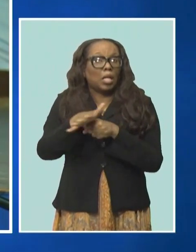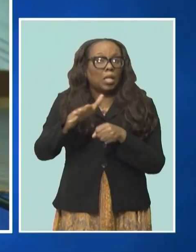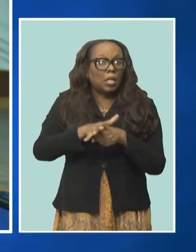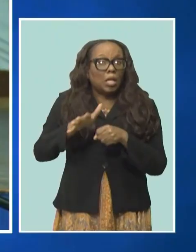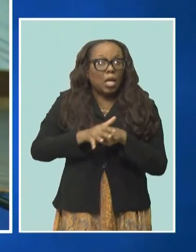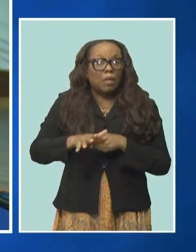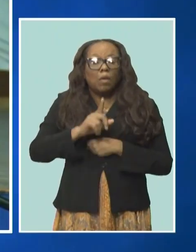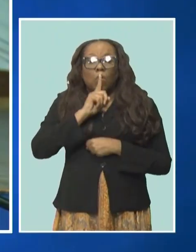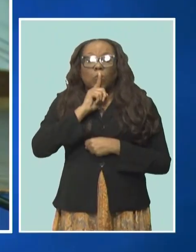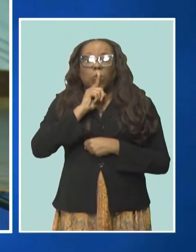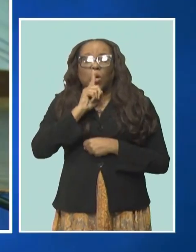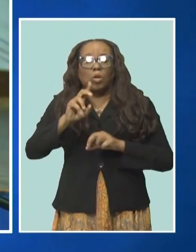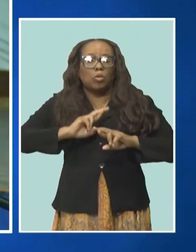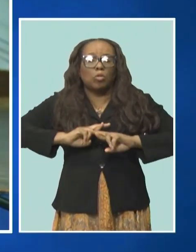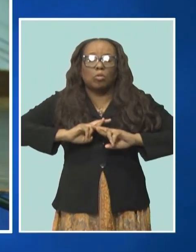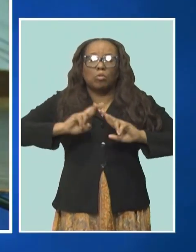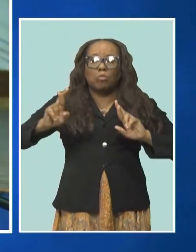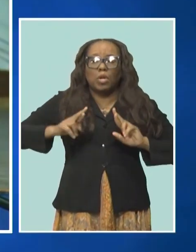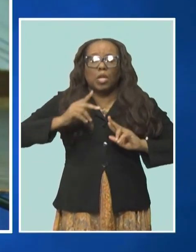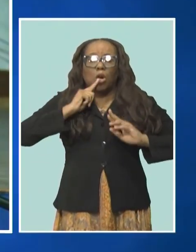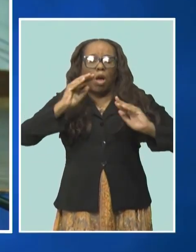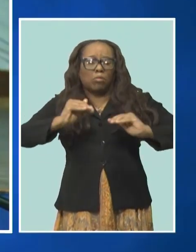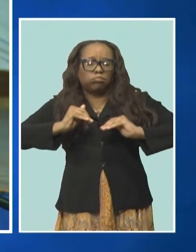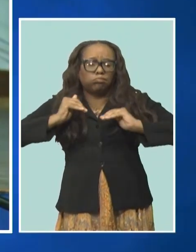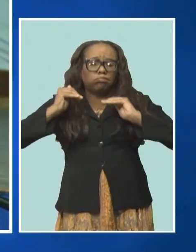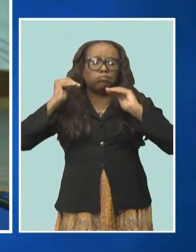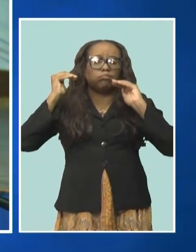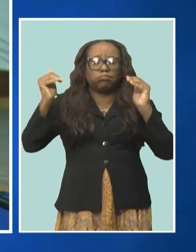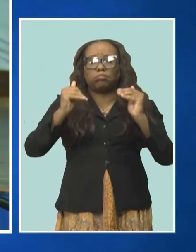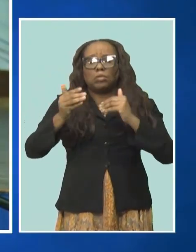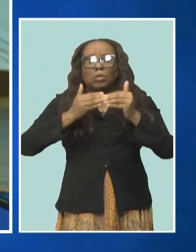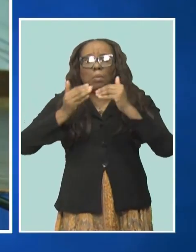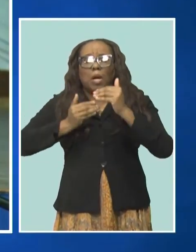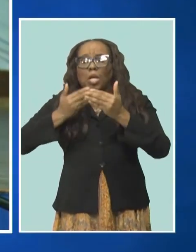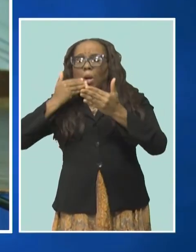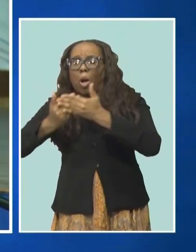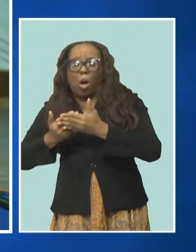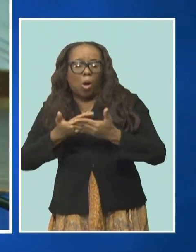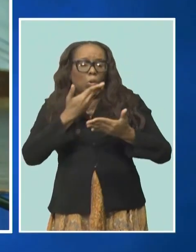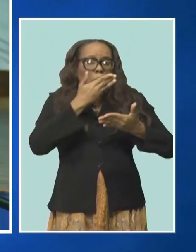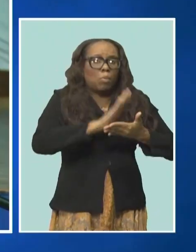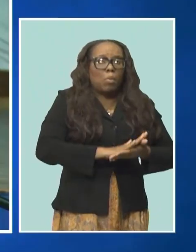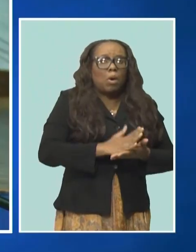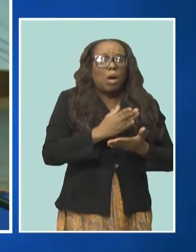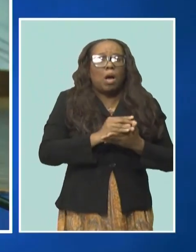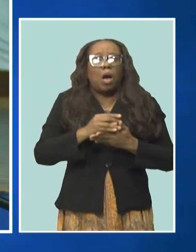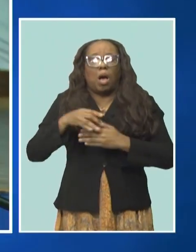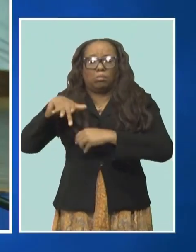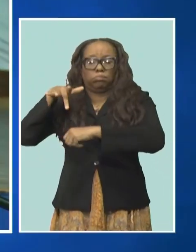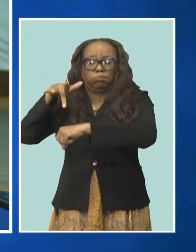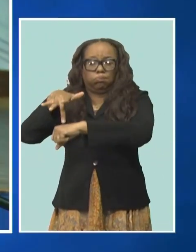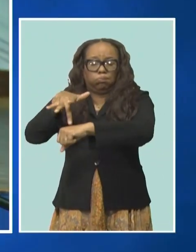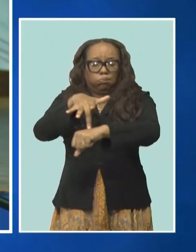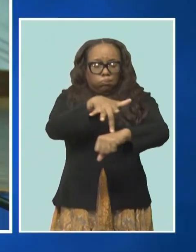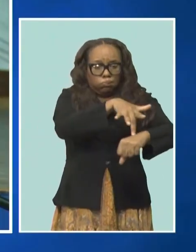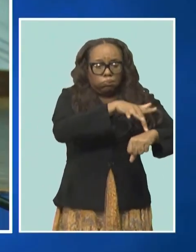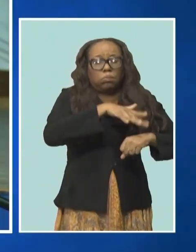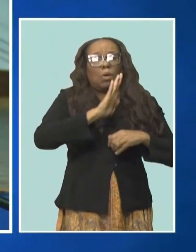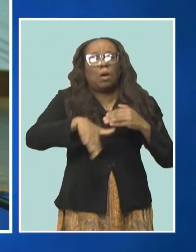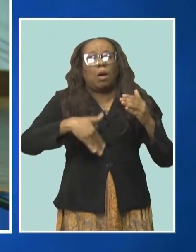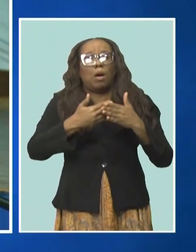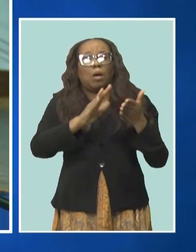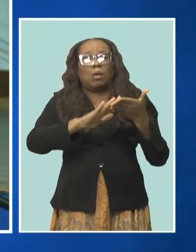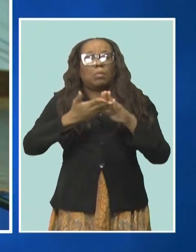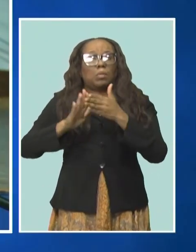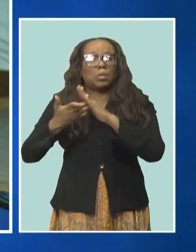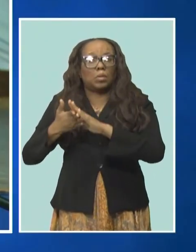climb those hills, the valleys, and to reach in every constituent. When the